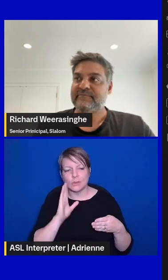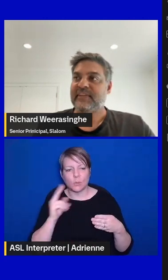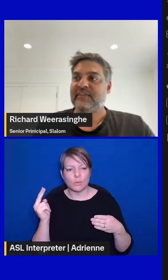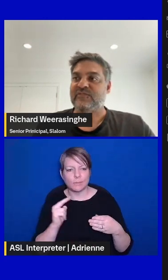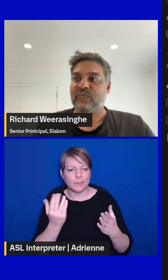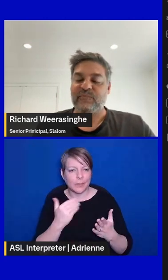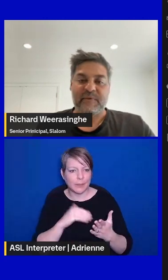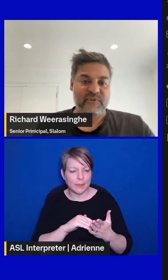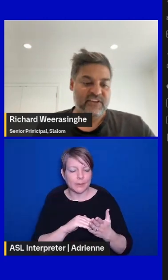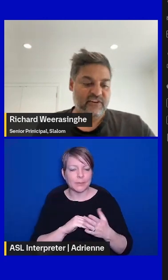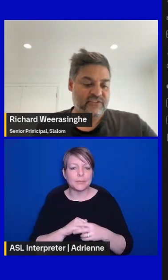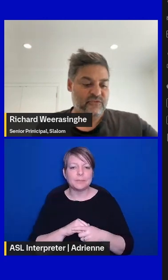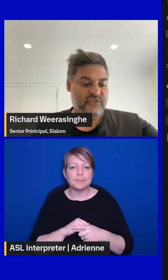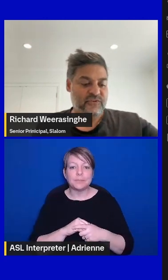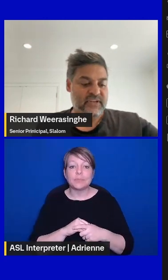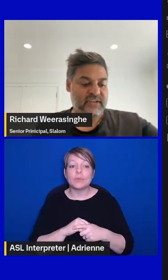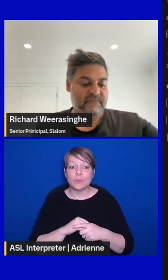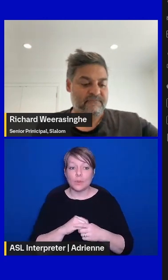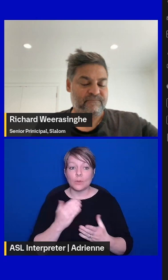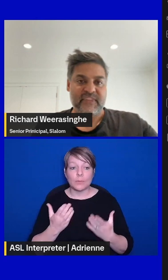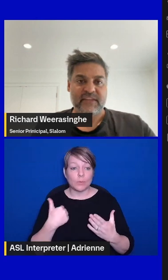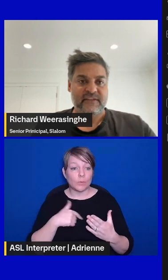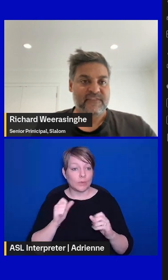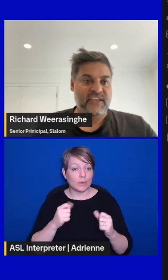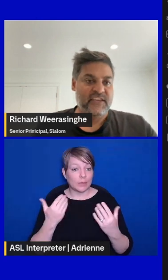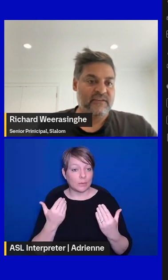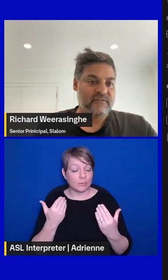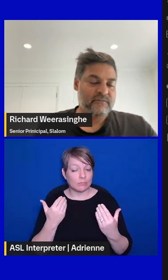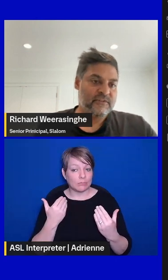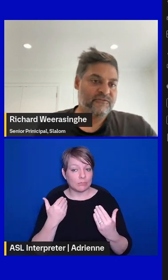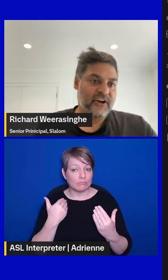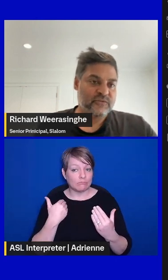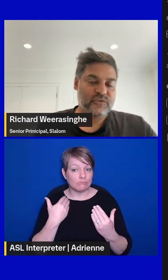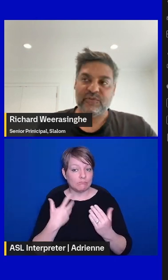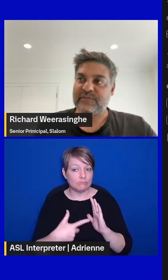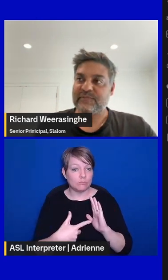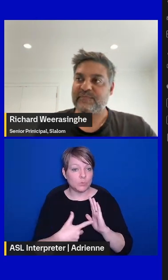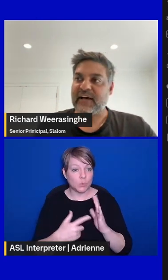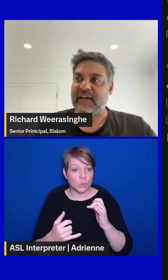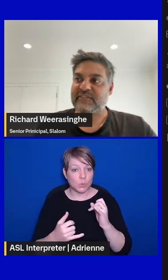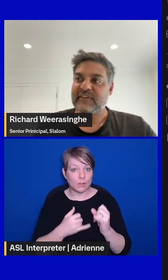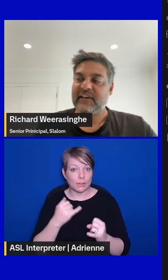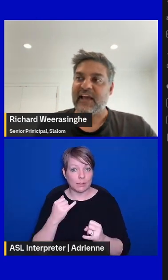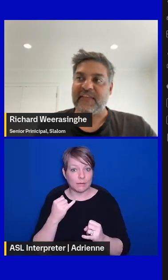that. So maybe we can go through the final talk